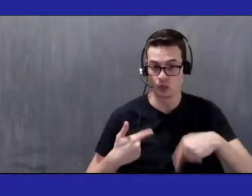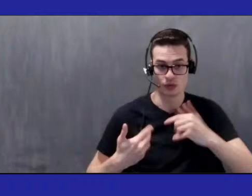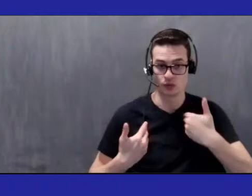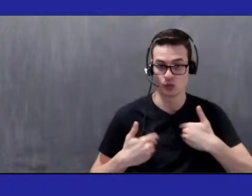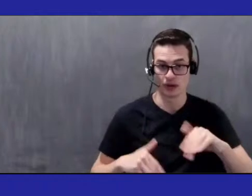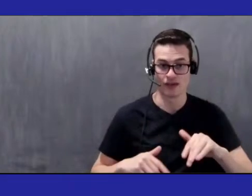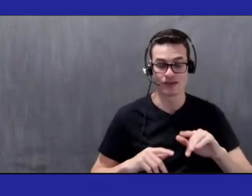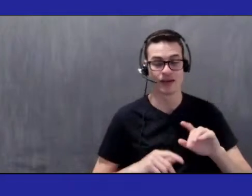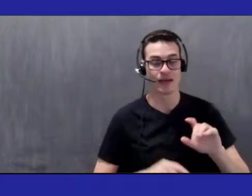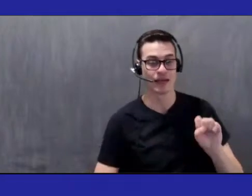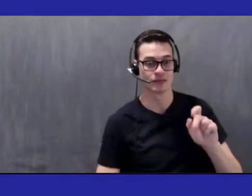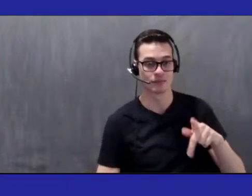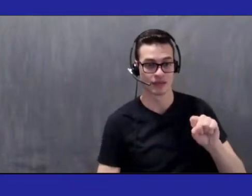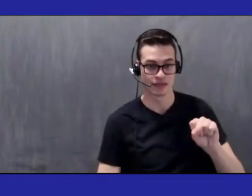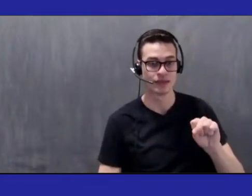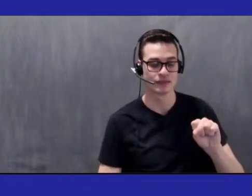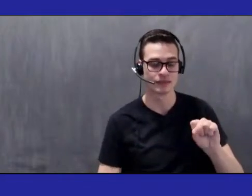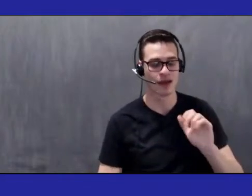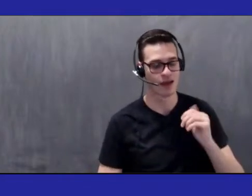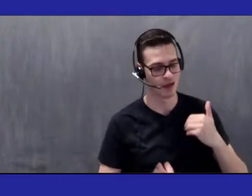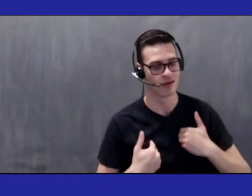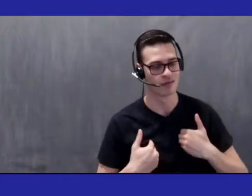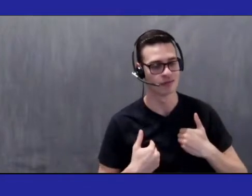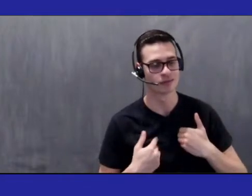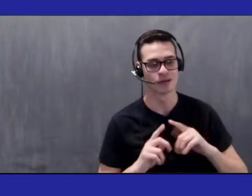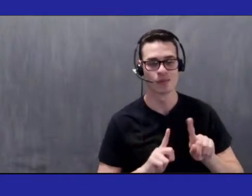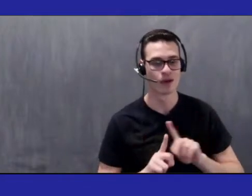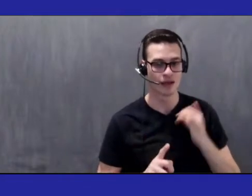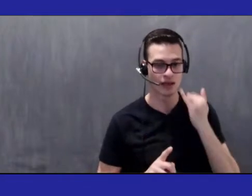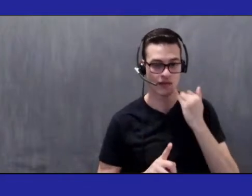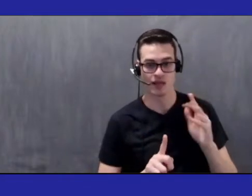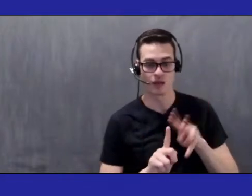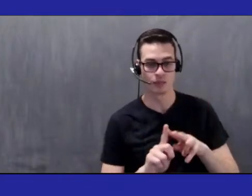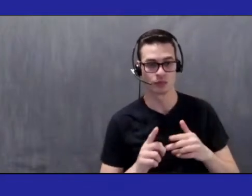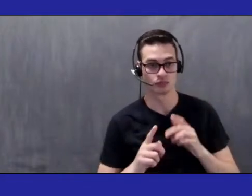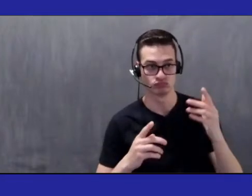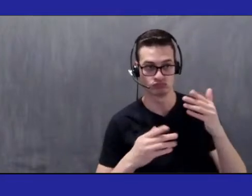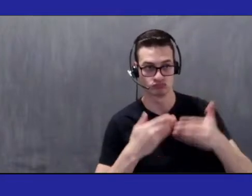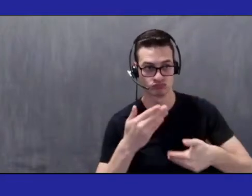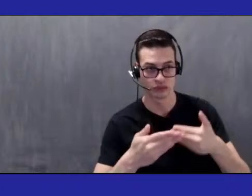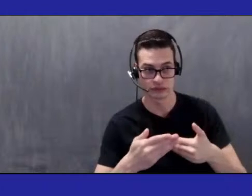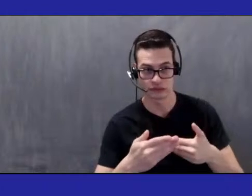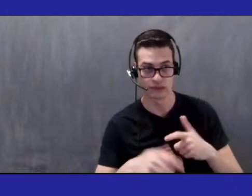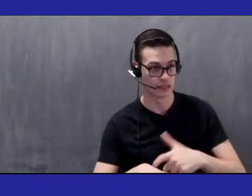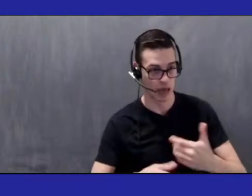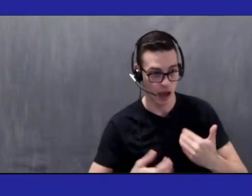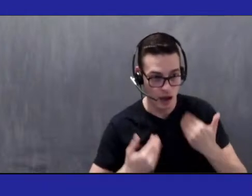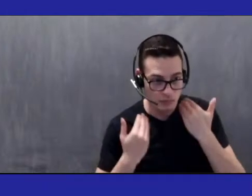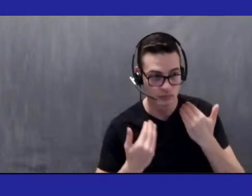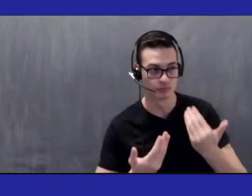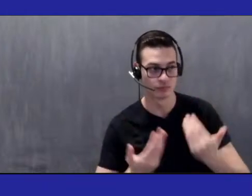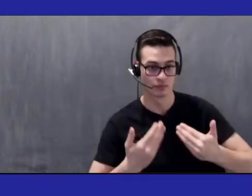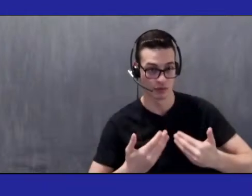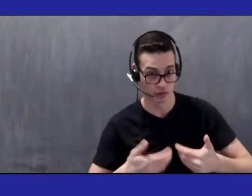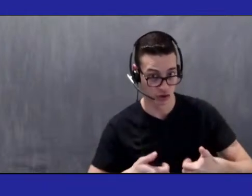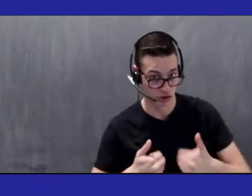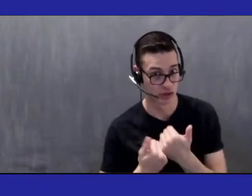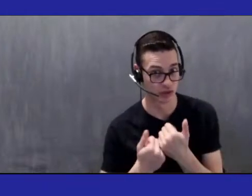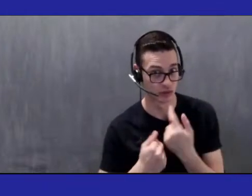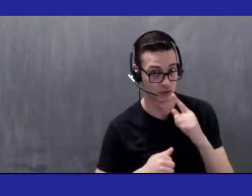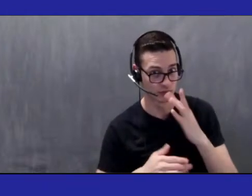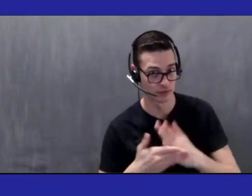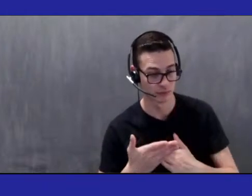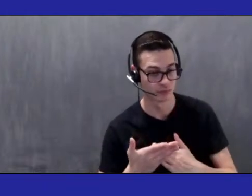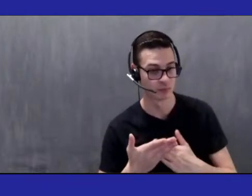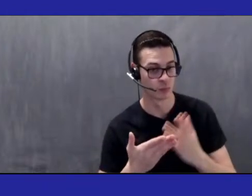But the application process itself is time consuming. It might be a little daunting for some because